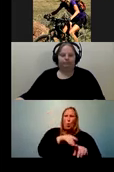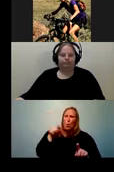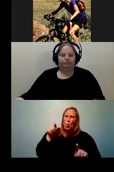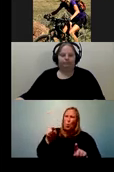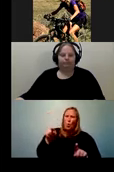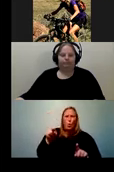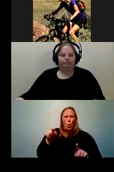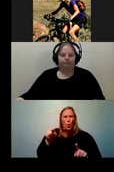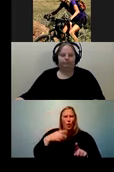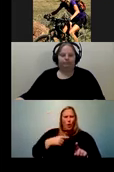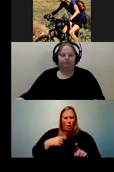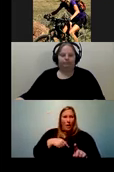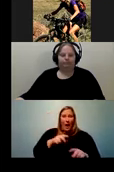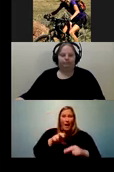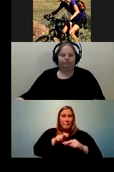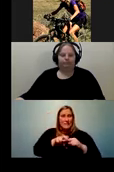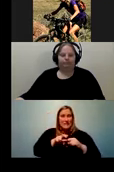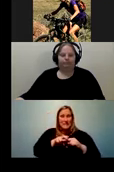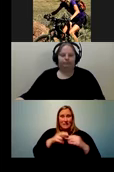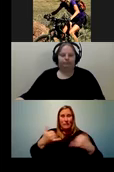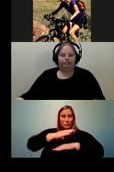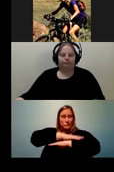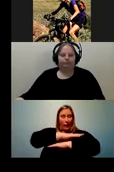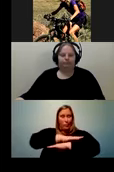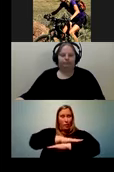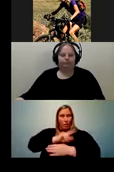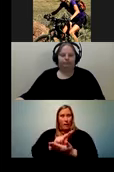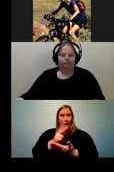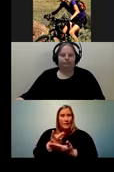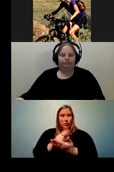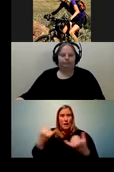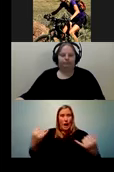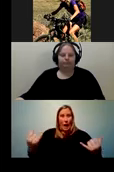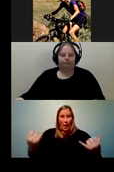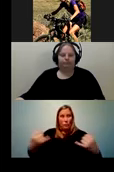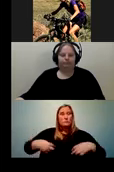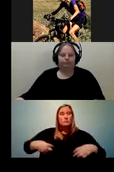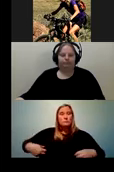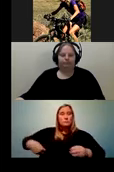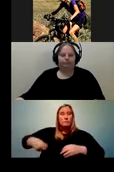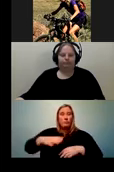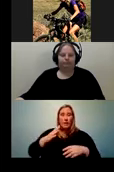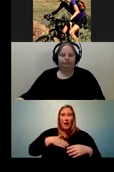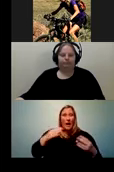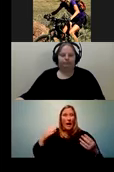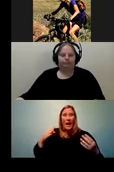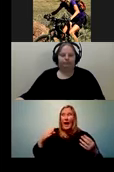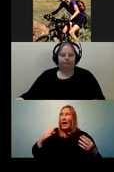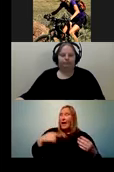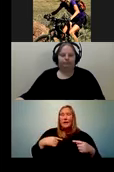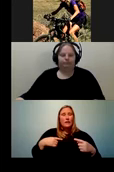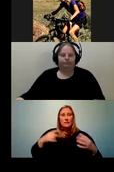do? I'm sitting at a table in my kitchen right now, and the 11 bits of information are telling me that there's